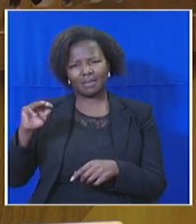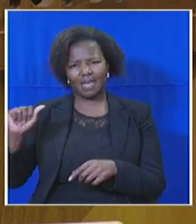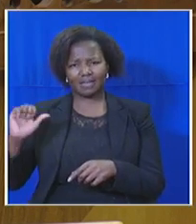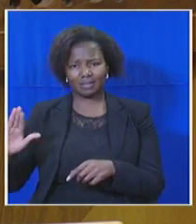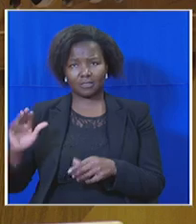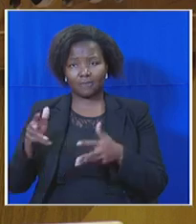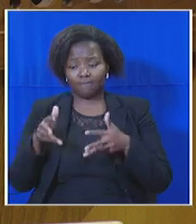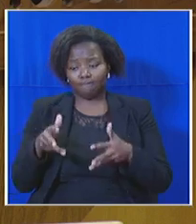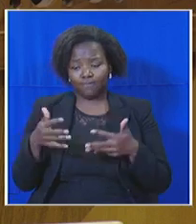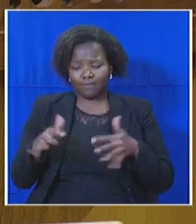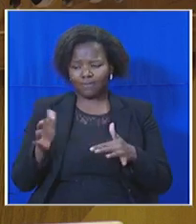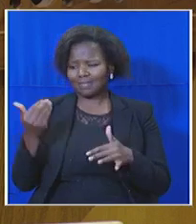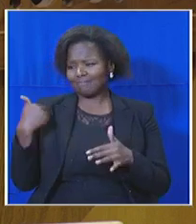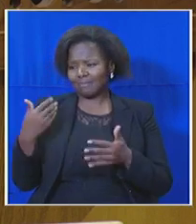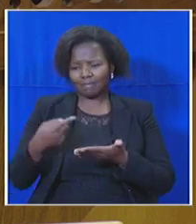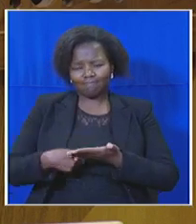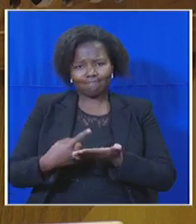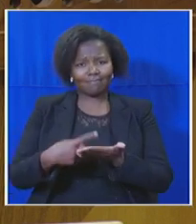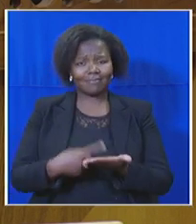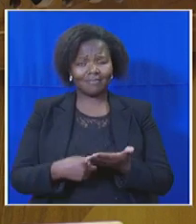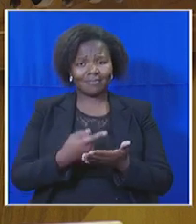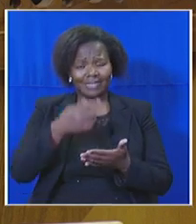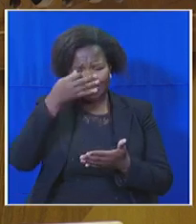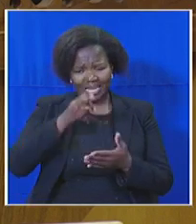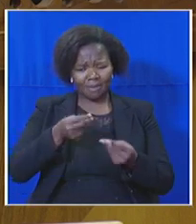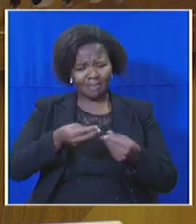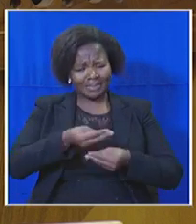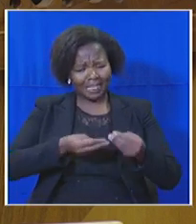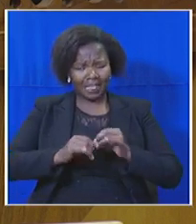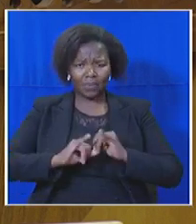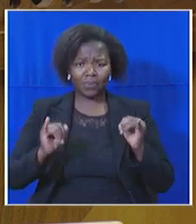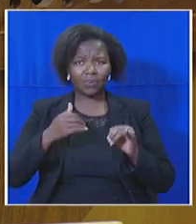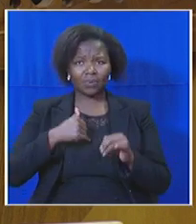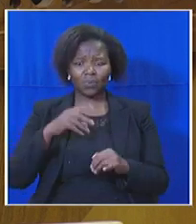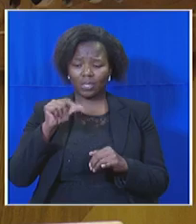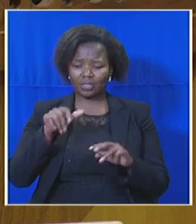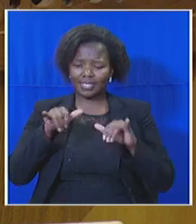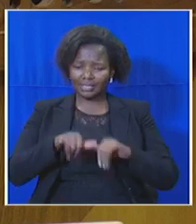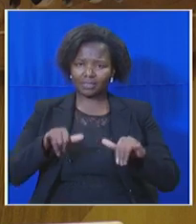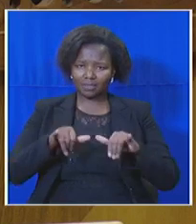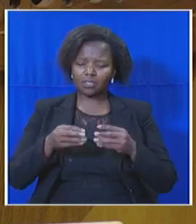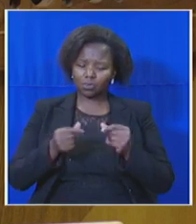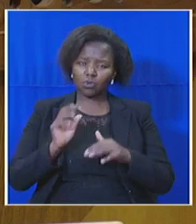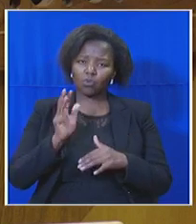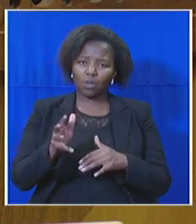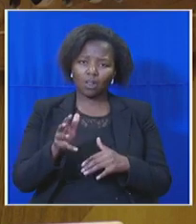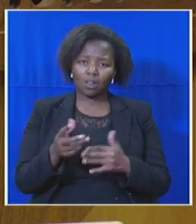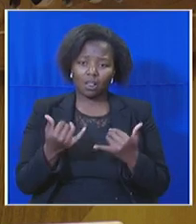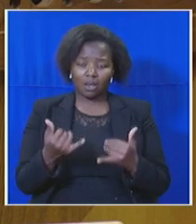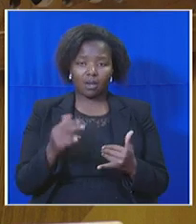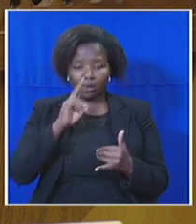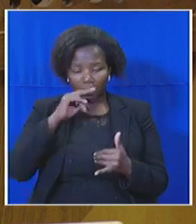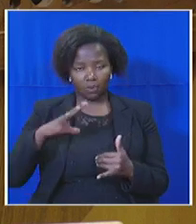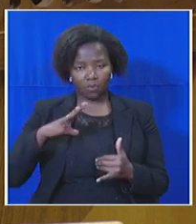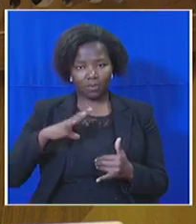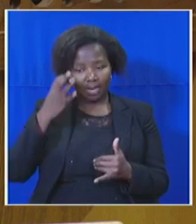House debated the scourge of corruption in the public sector. The DA emphasized the way to fix it, and it's not complicated. All that is required is for government